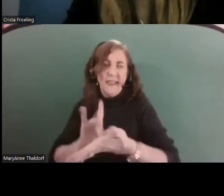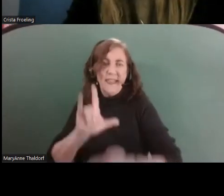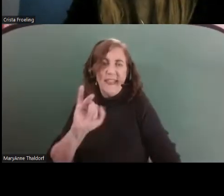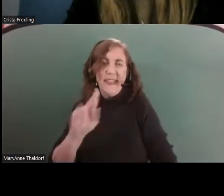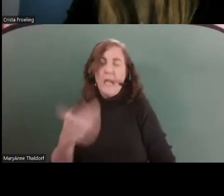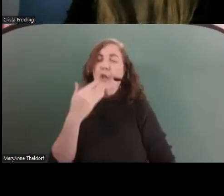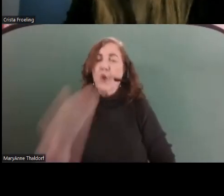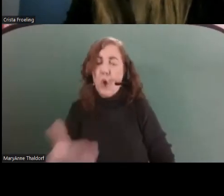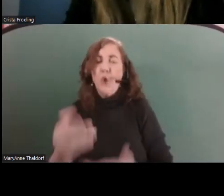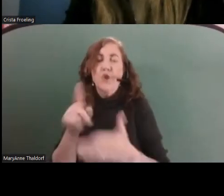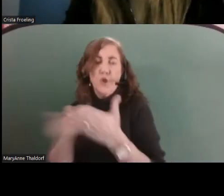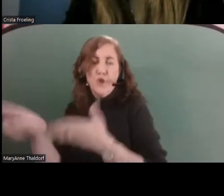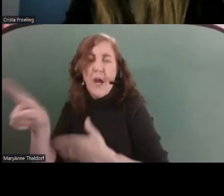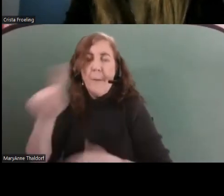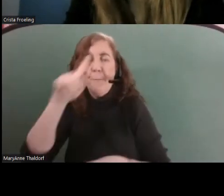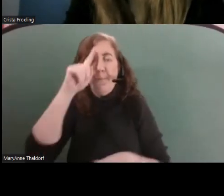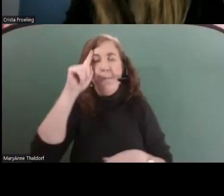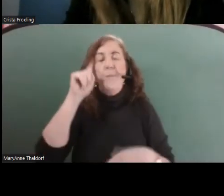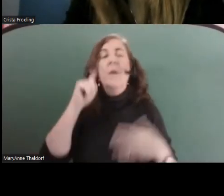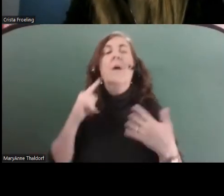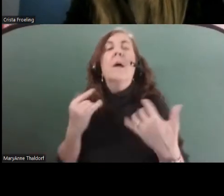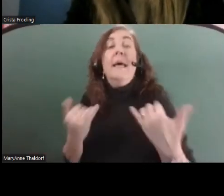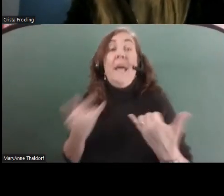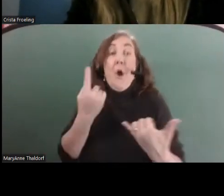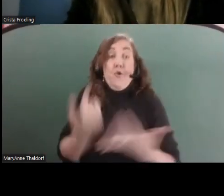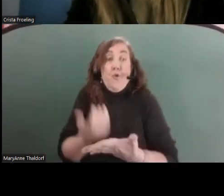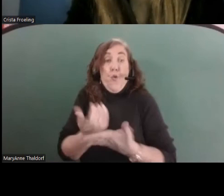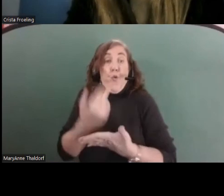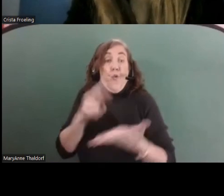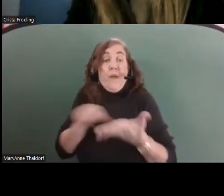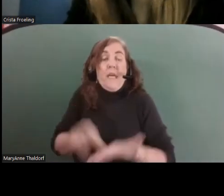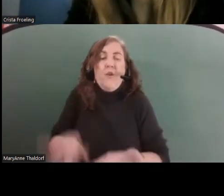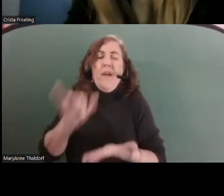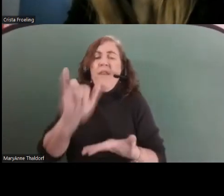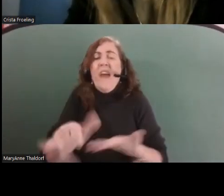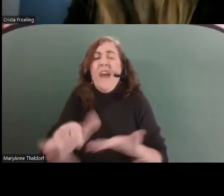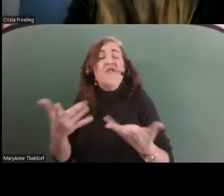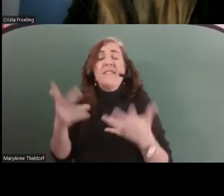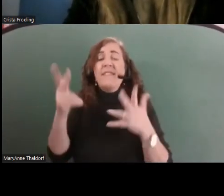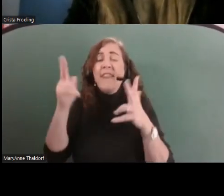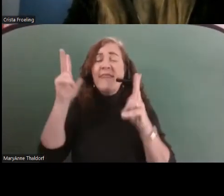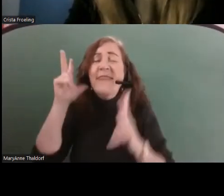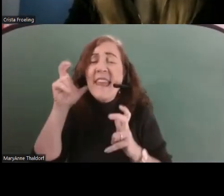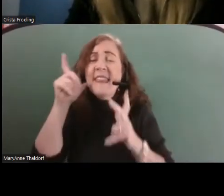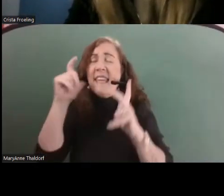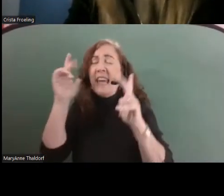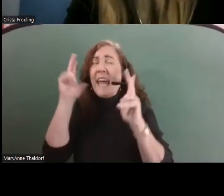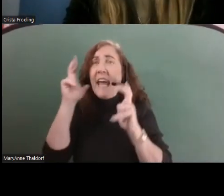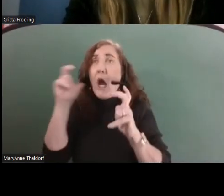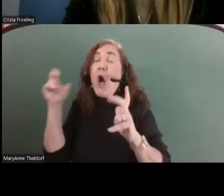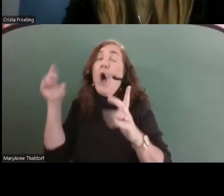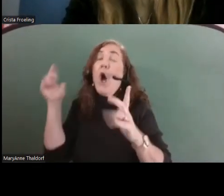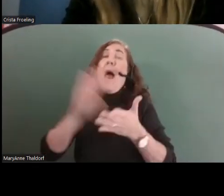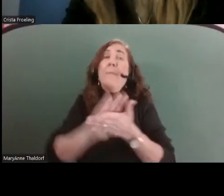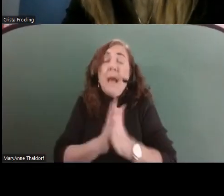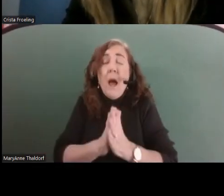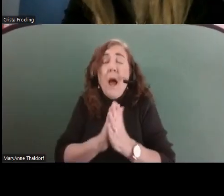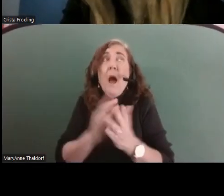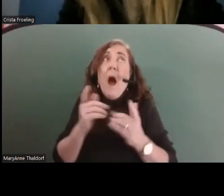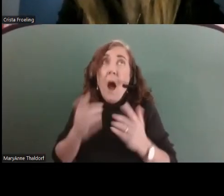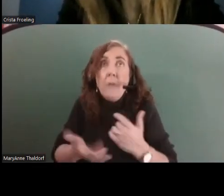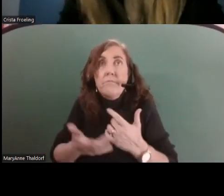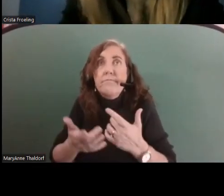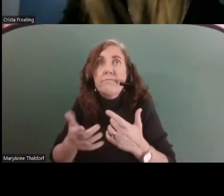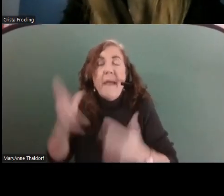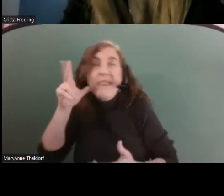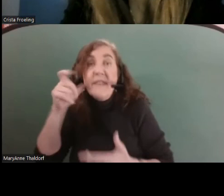So the recent research has shown that the simple act of listening and understanding can be exhausting. There's challenges because most classrooms have